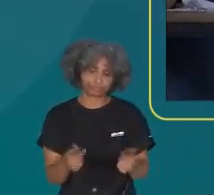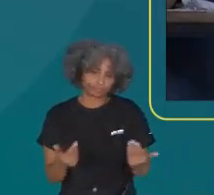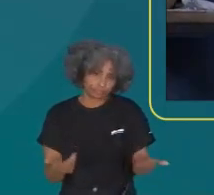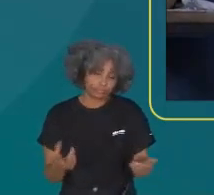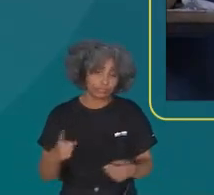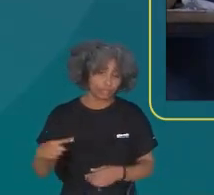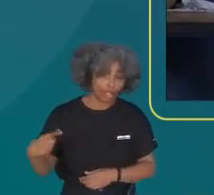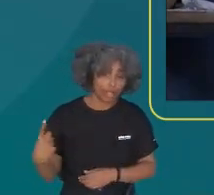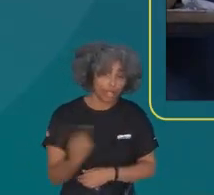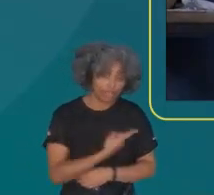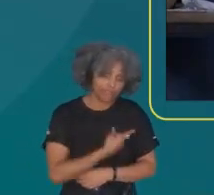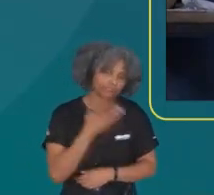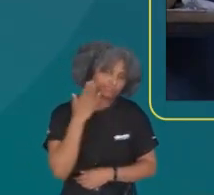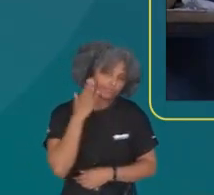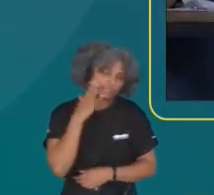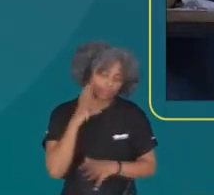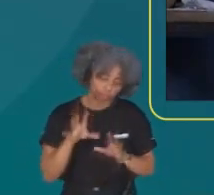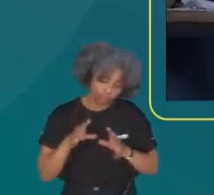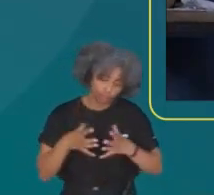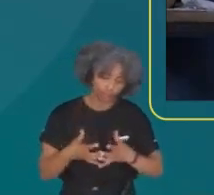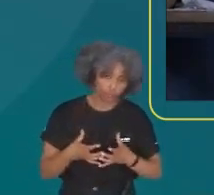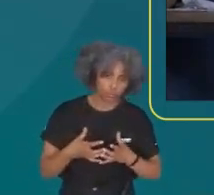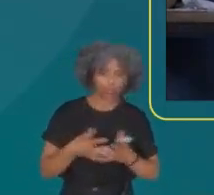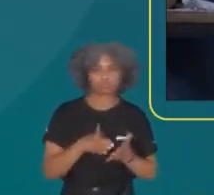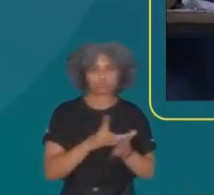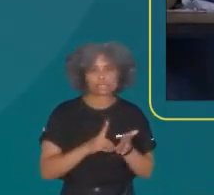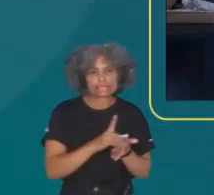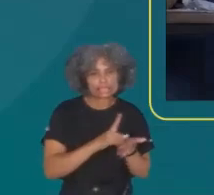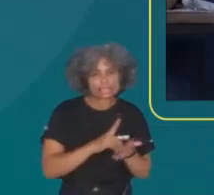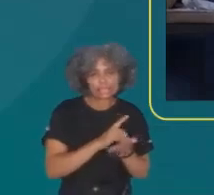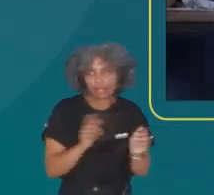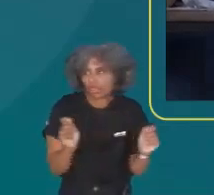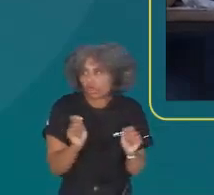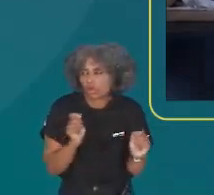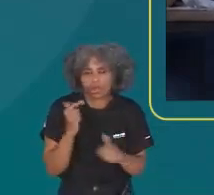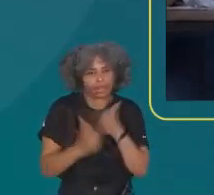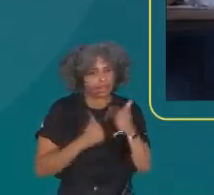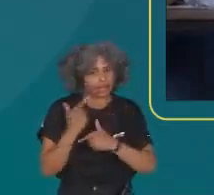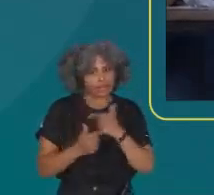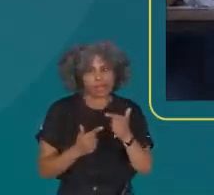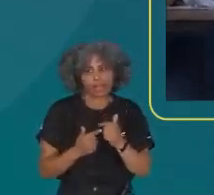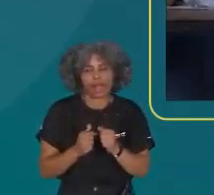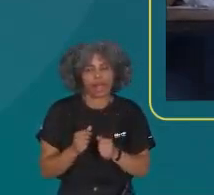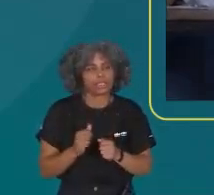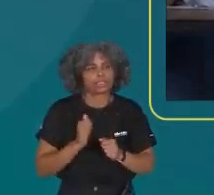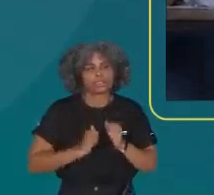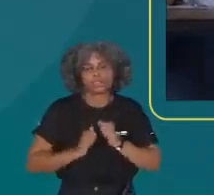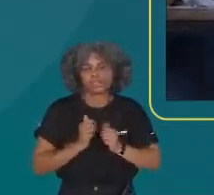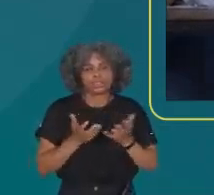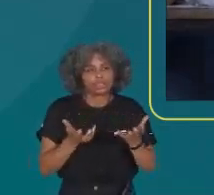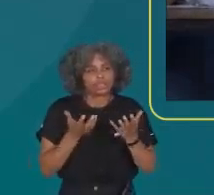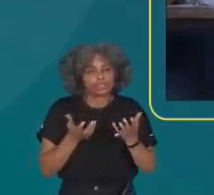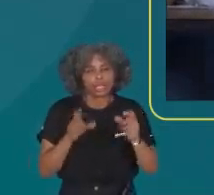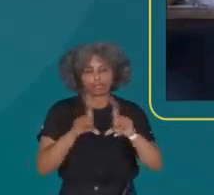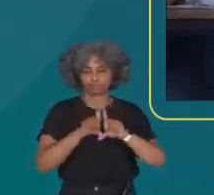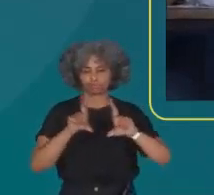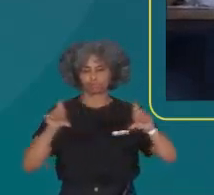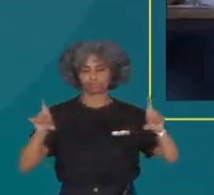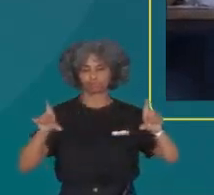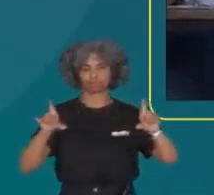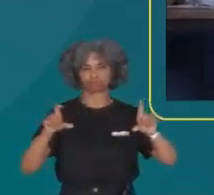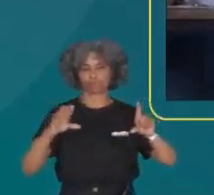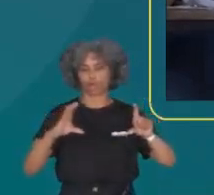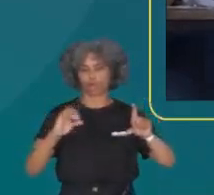for that moment that the logo and the slogan is unveiled. And then they get to work. And they design the cities